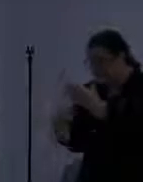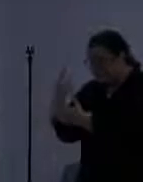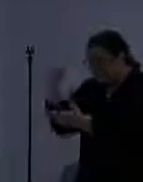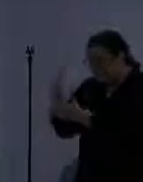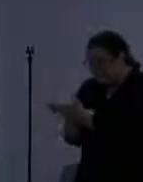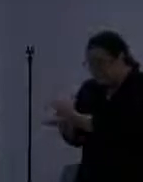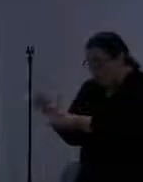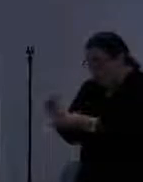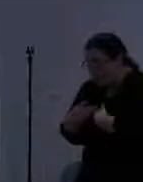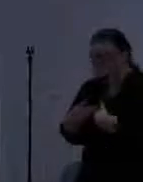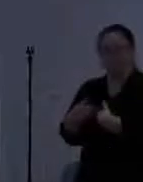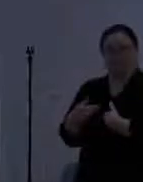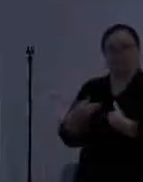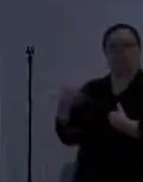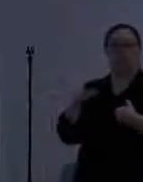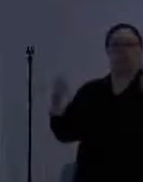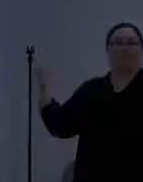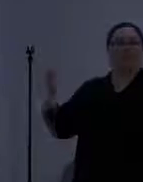need to.